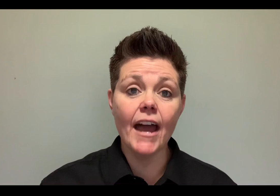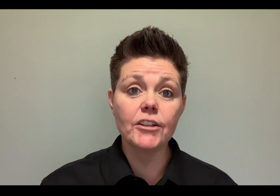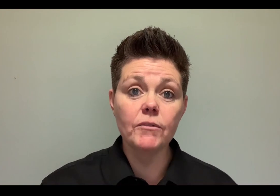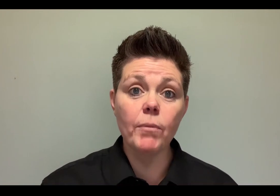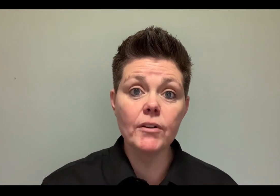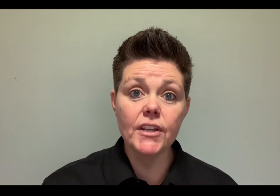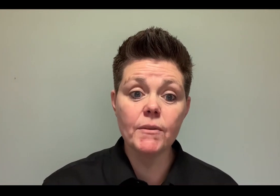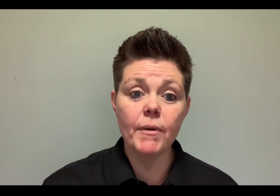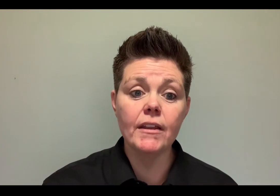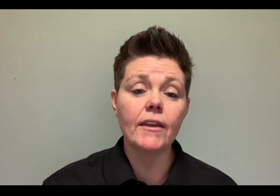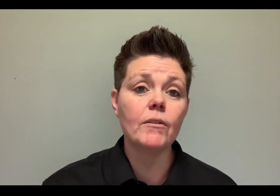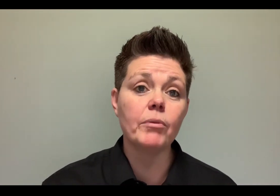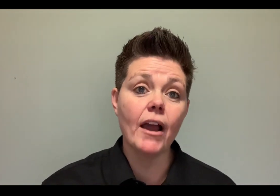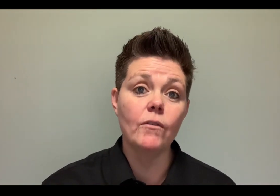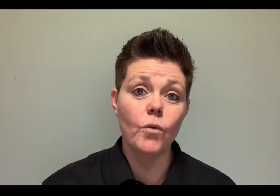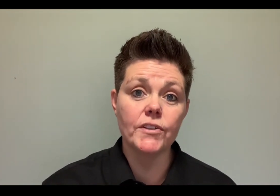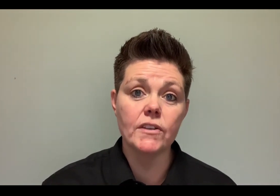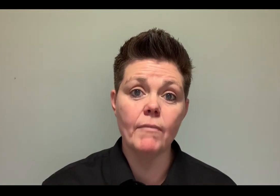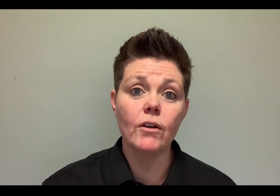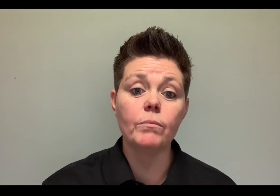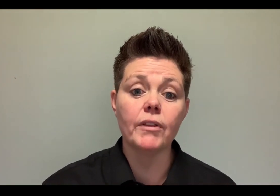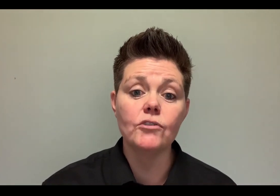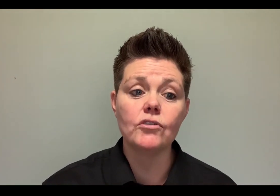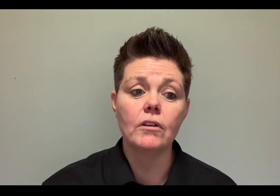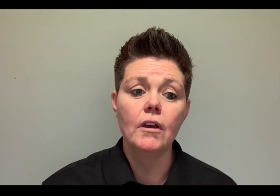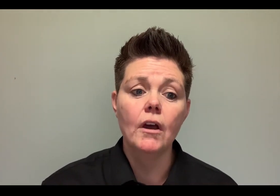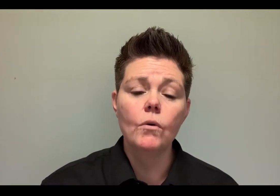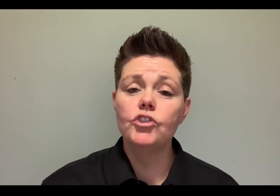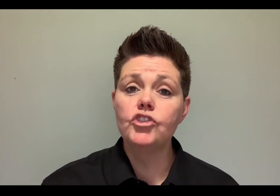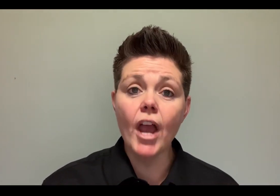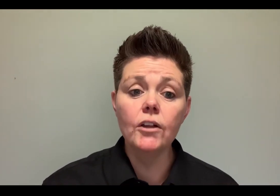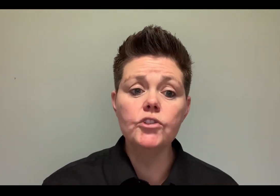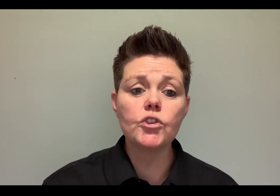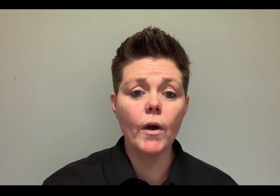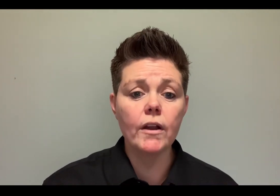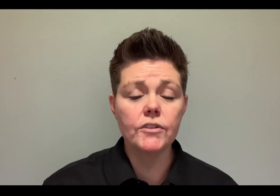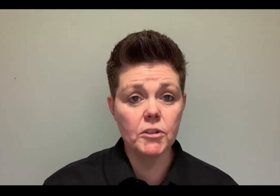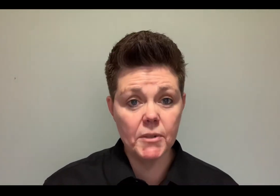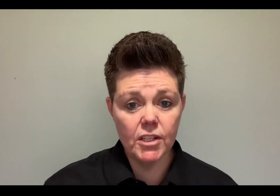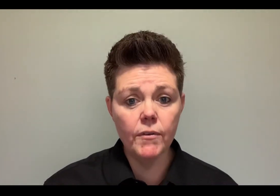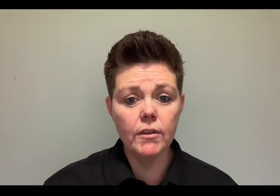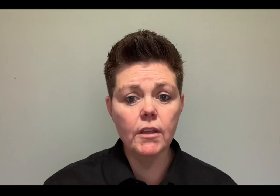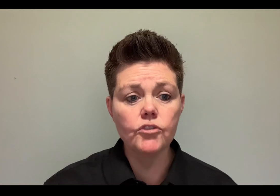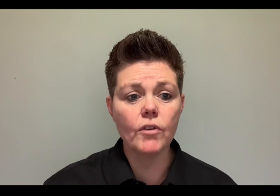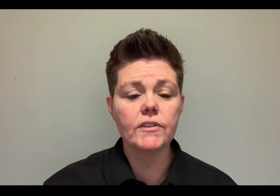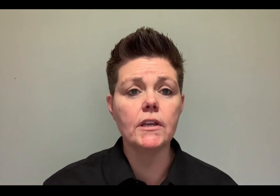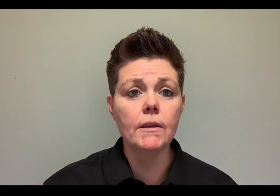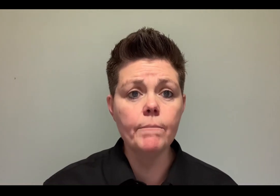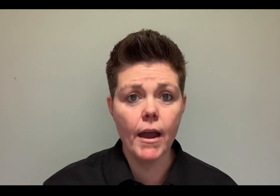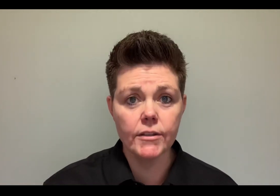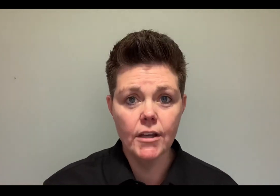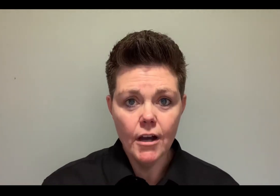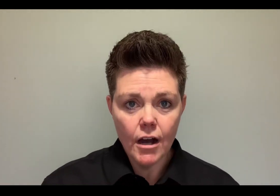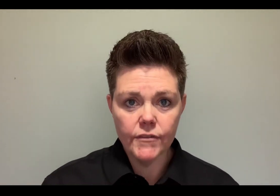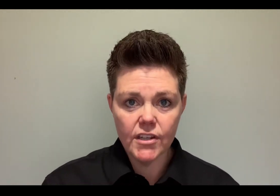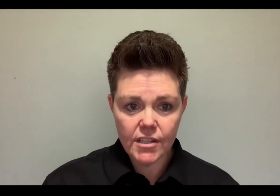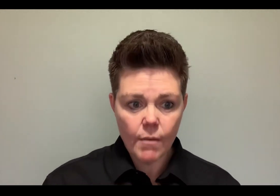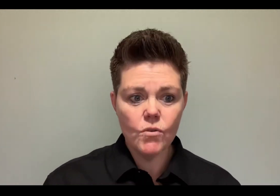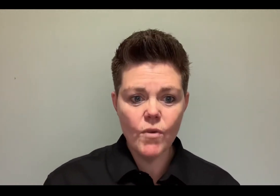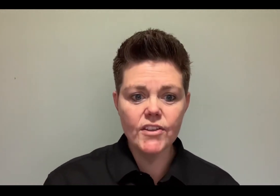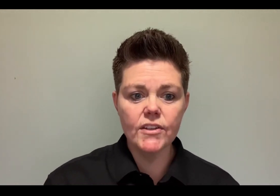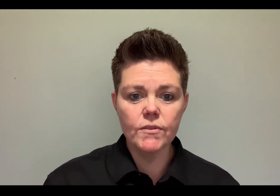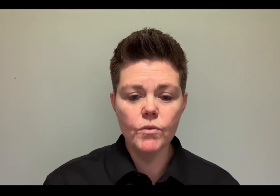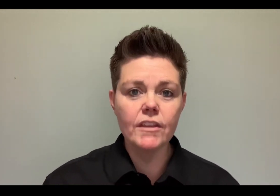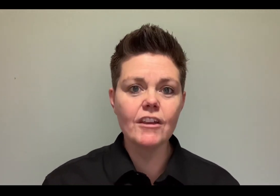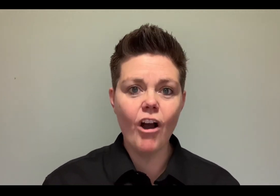and is actively participating in the Black Voices Matter Pledge, which challenges choirs to specifically address the impact of